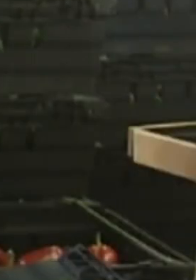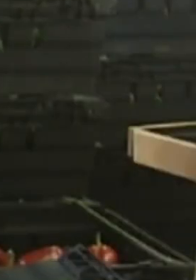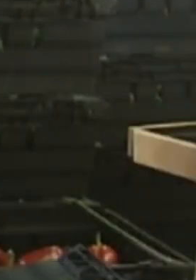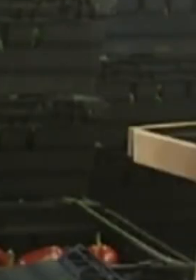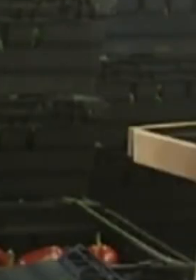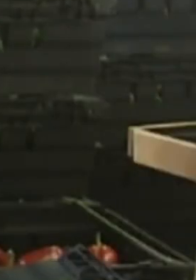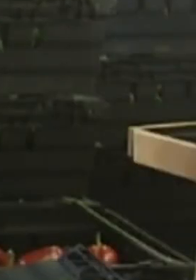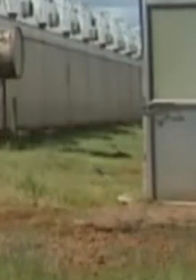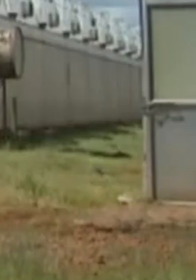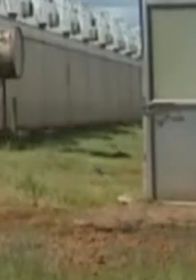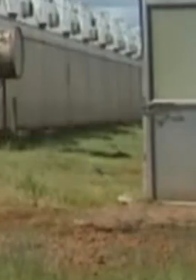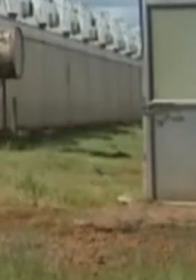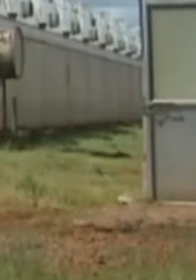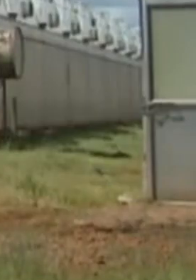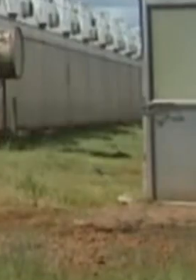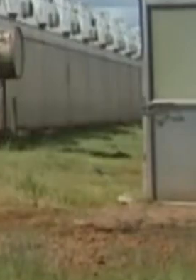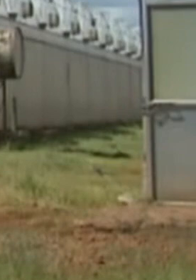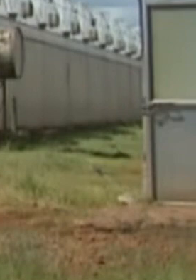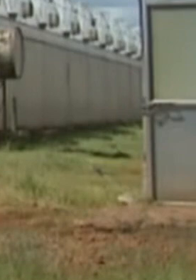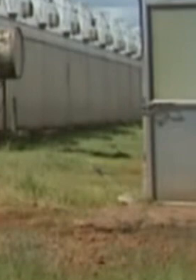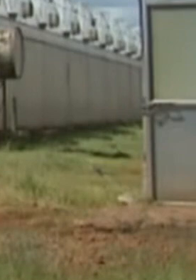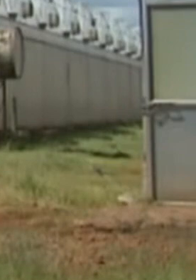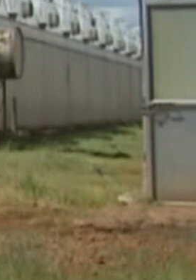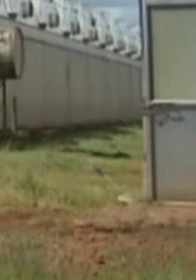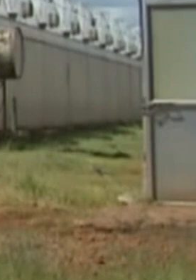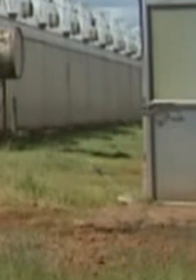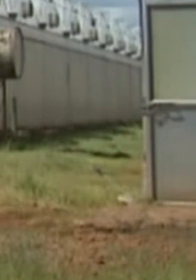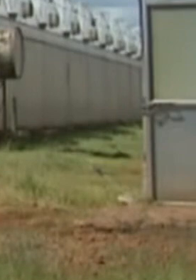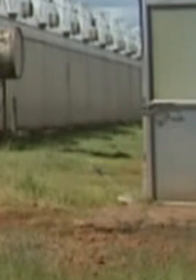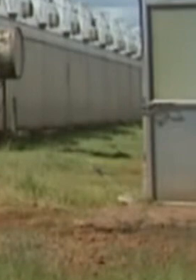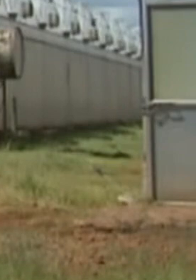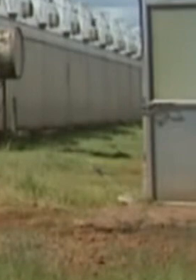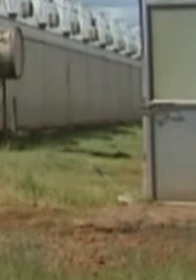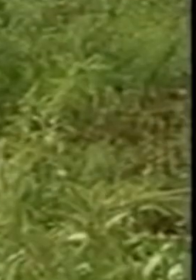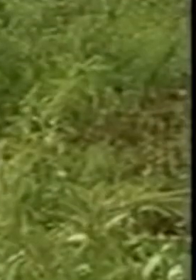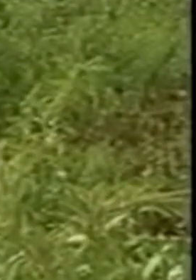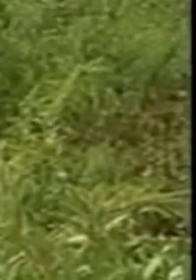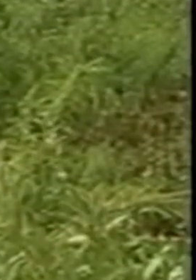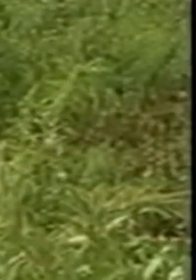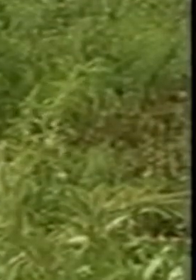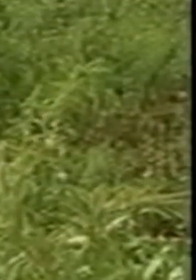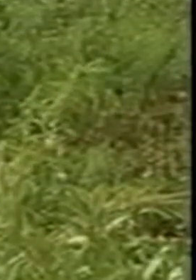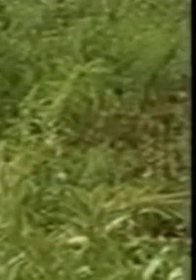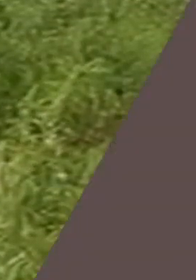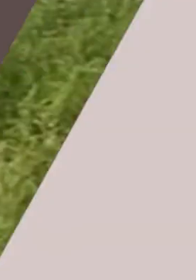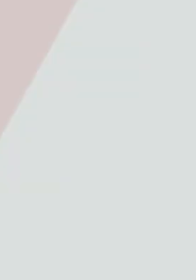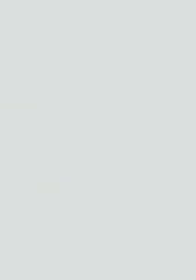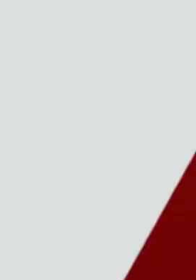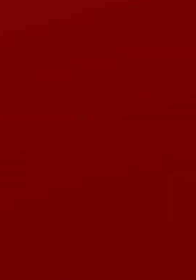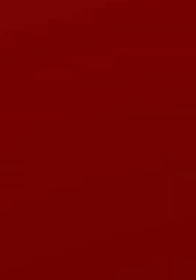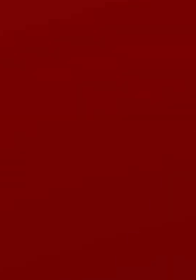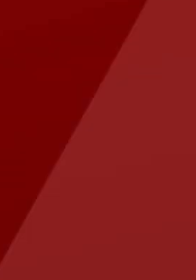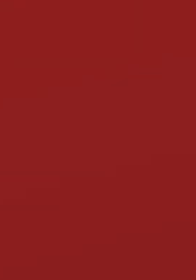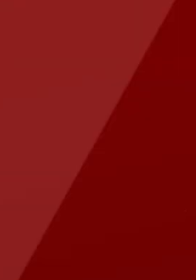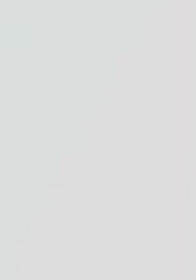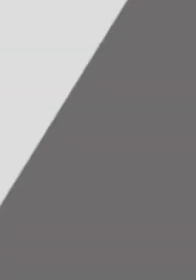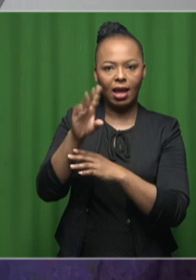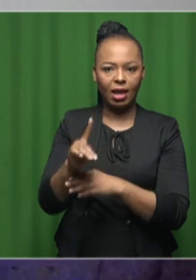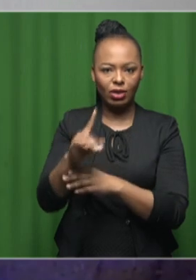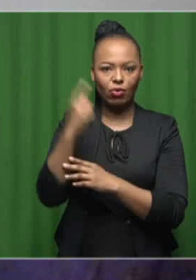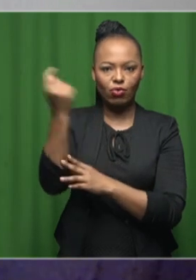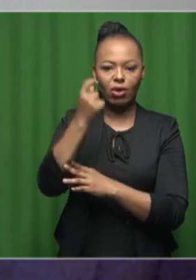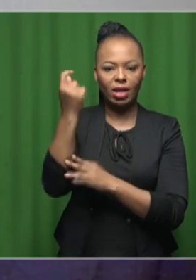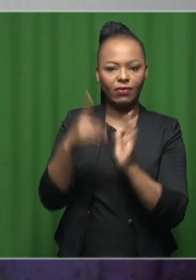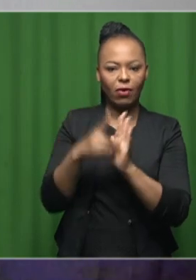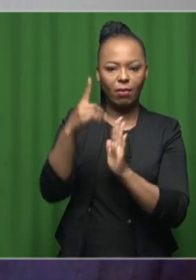issues, we are joined by Mooketsa Ramasodi. He's the Director General of the Department of Agriculture, Land Reform and Rural